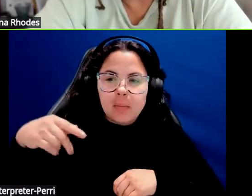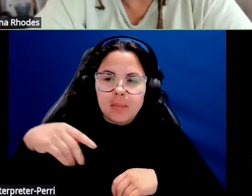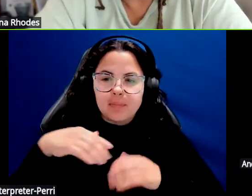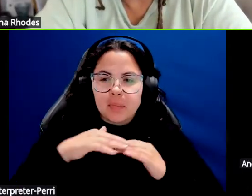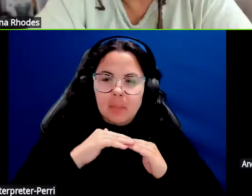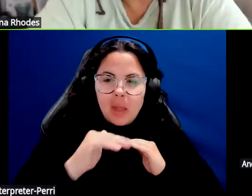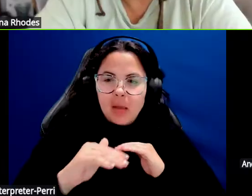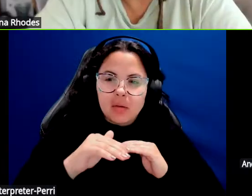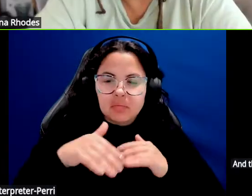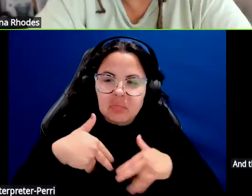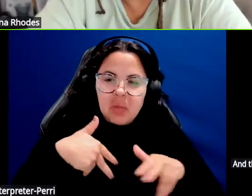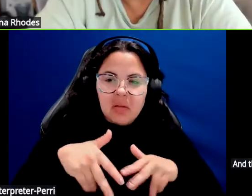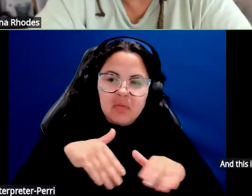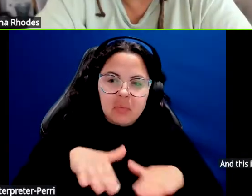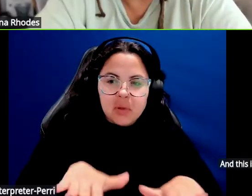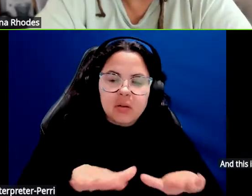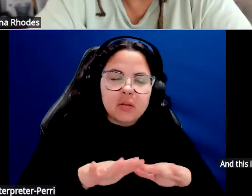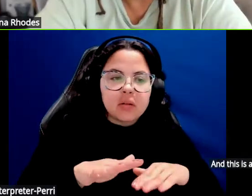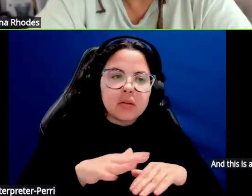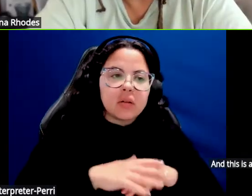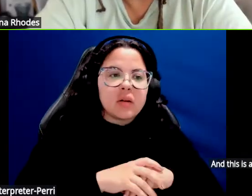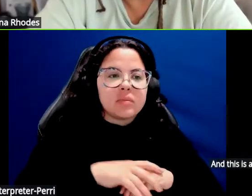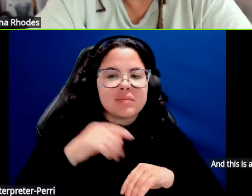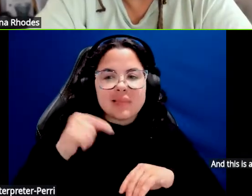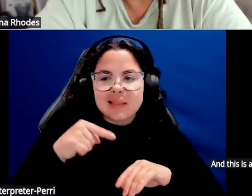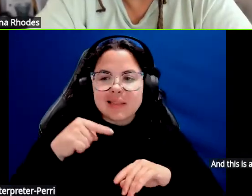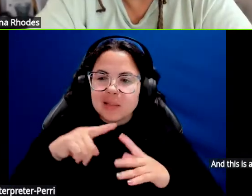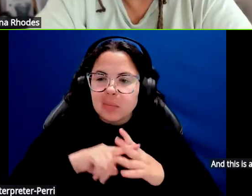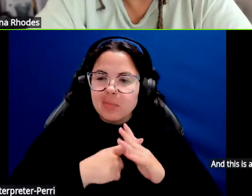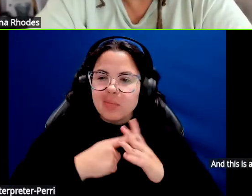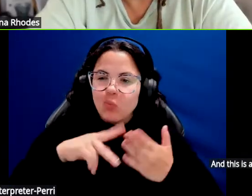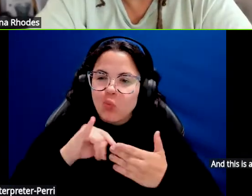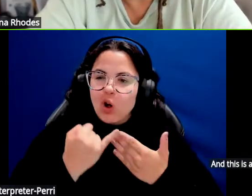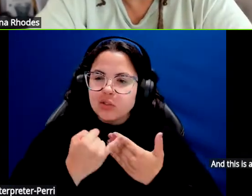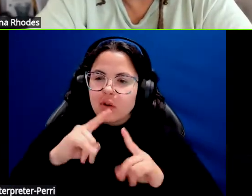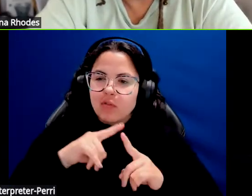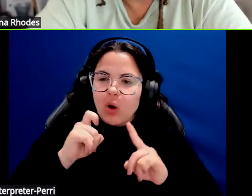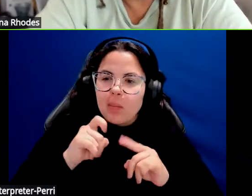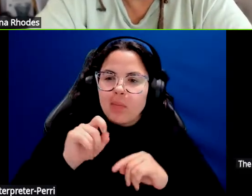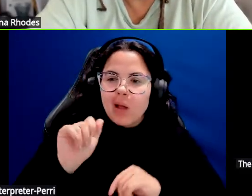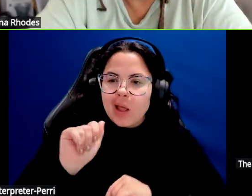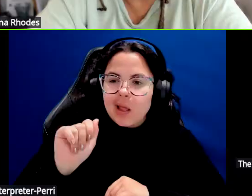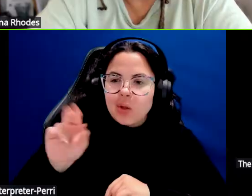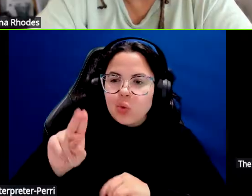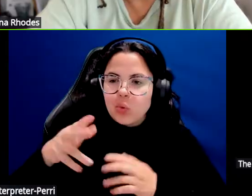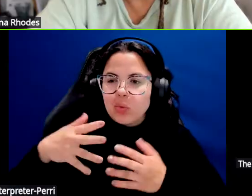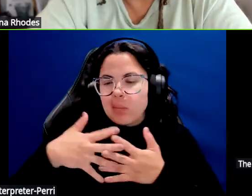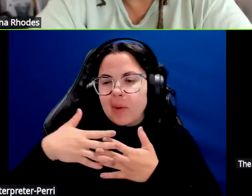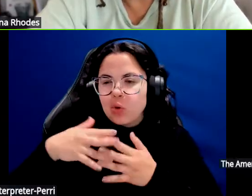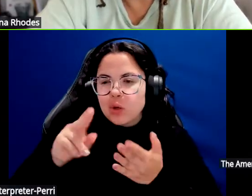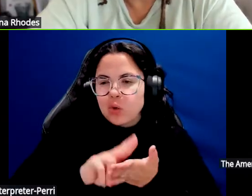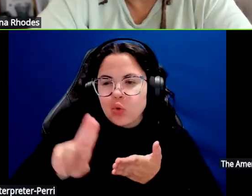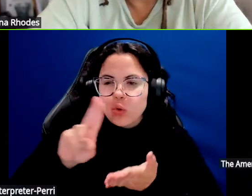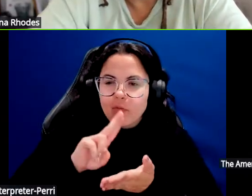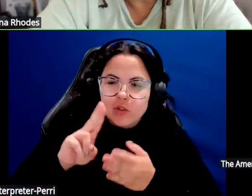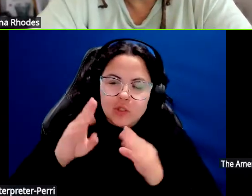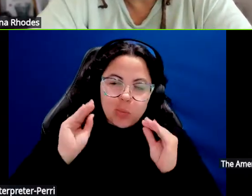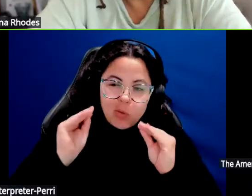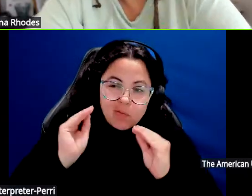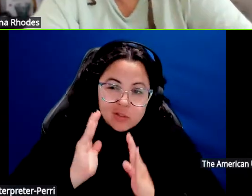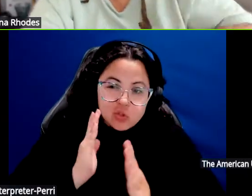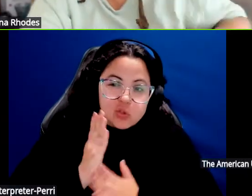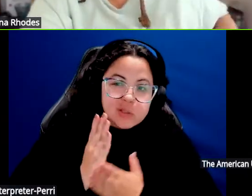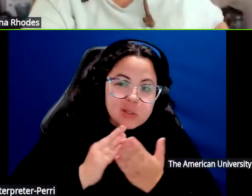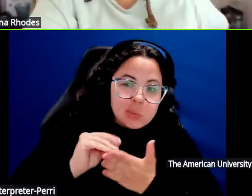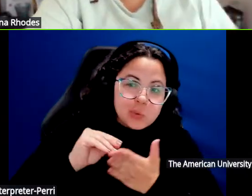pilot project from the American University professors and some